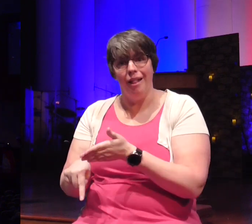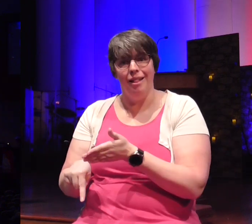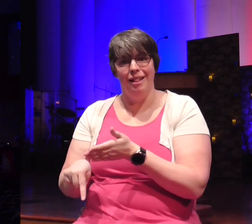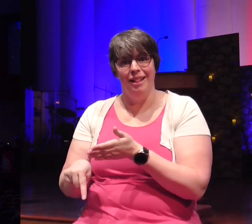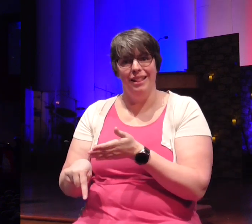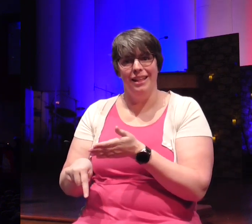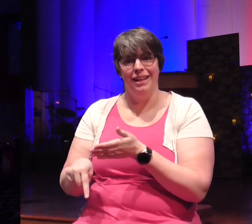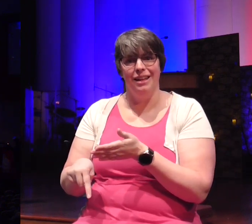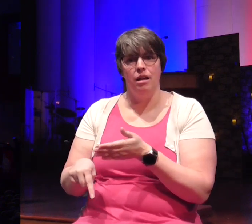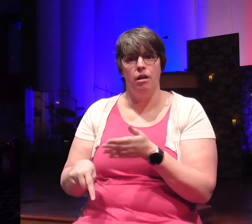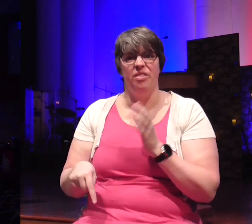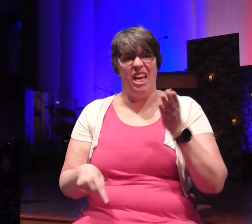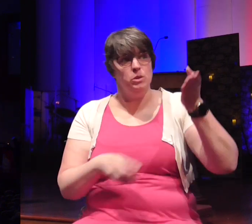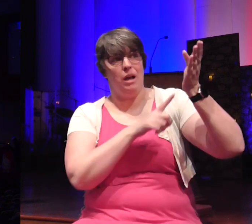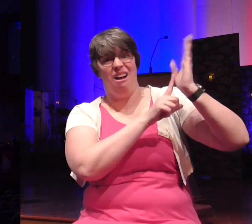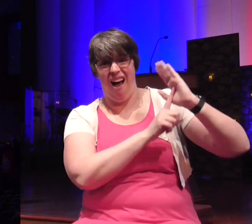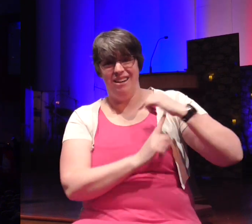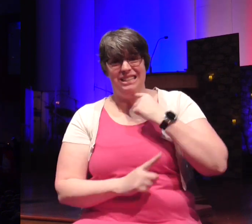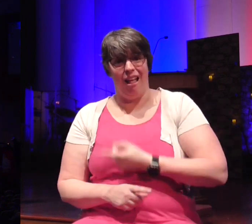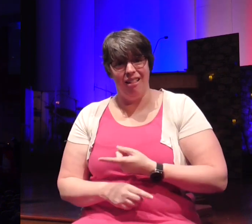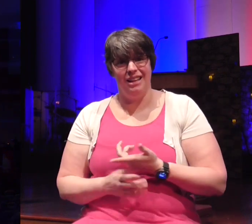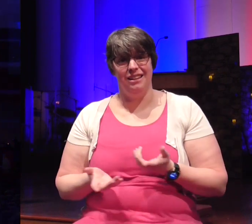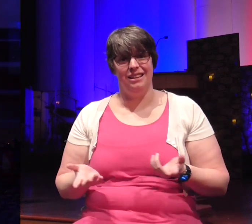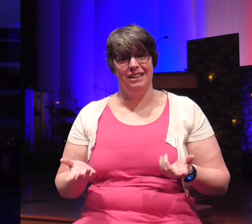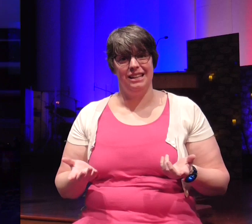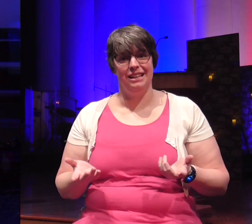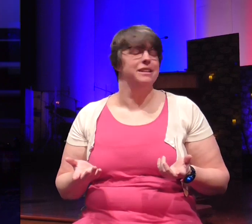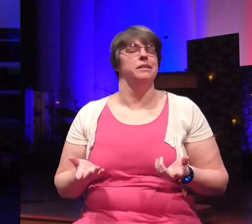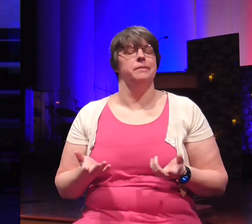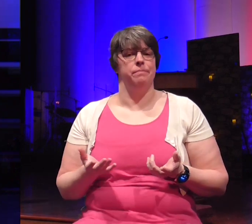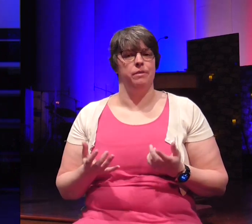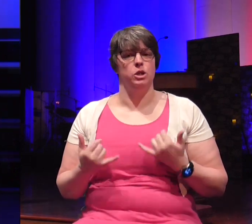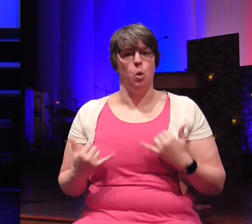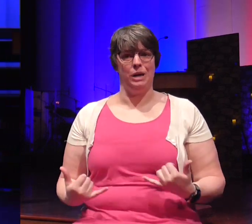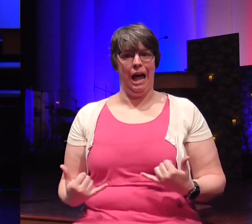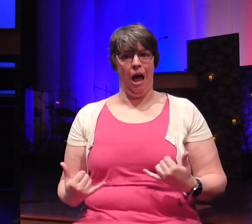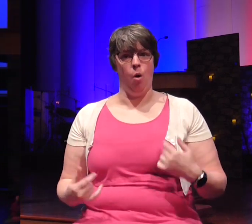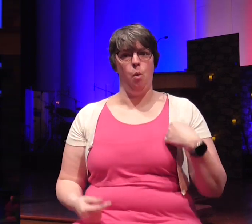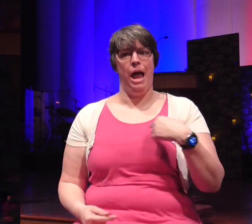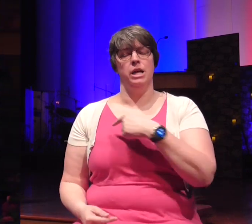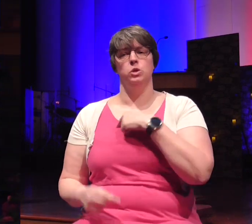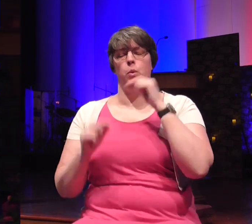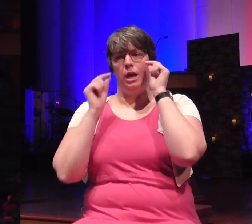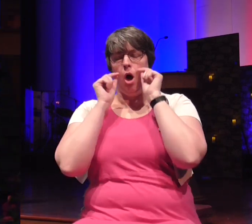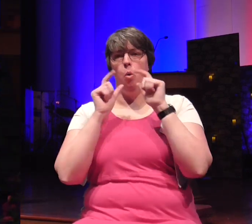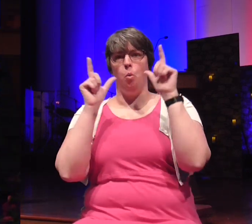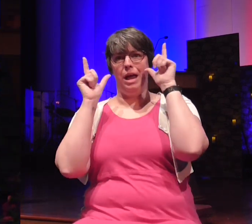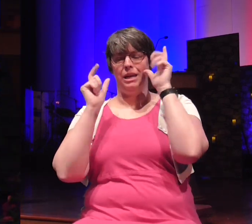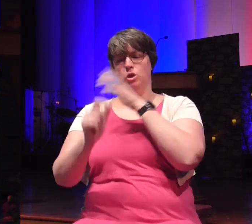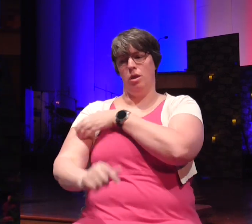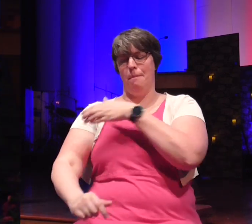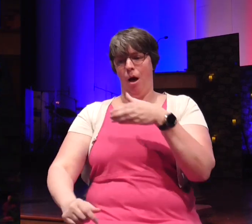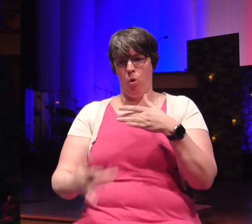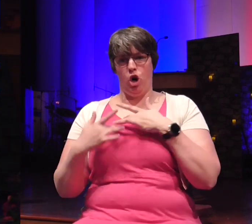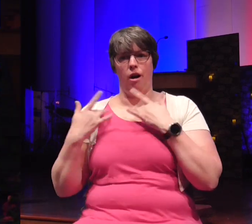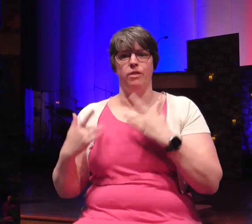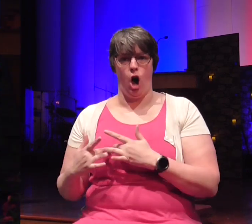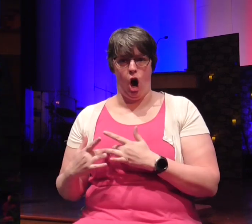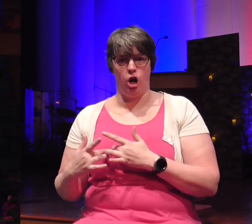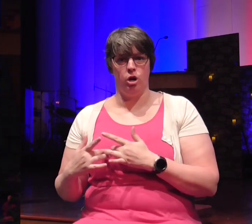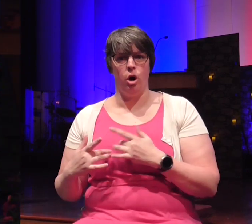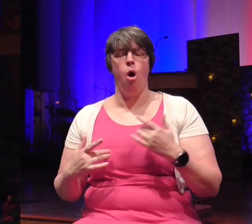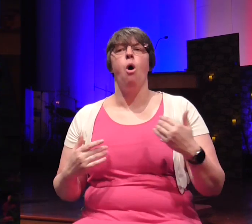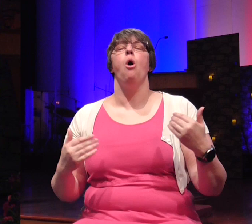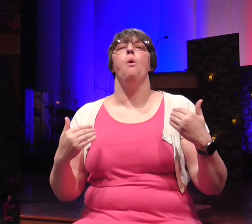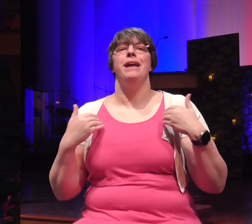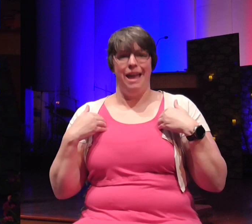The divine is telling us that. And now, as we awaken to the power of the heart, we gain the capacity